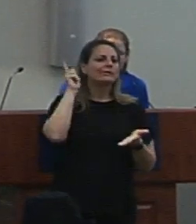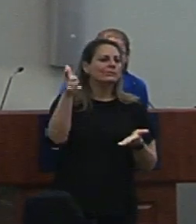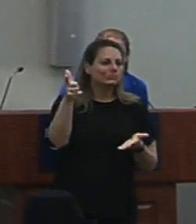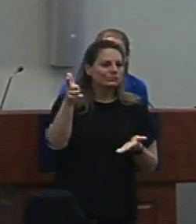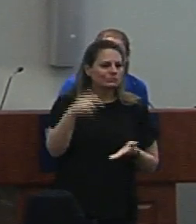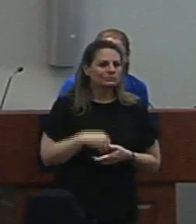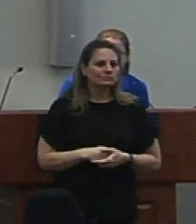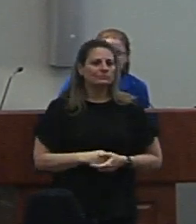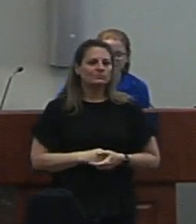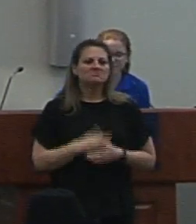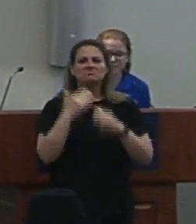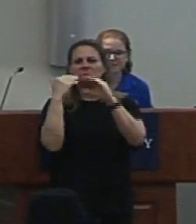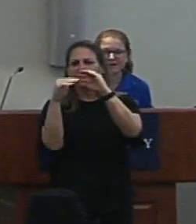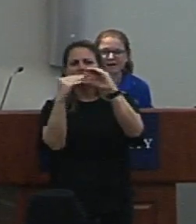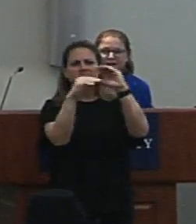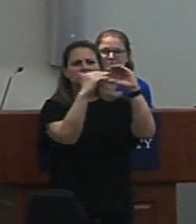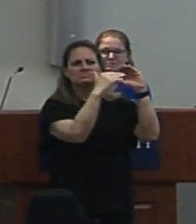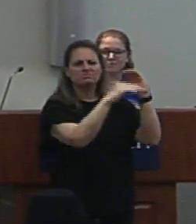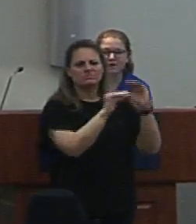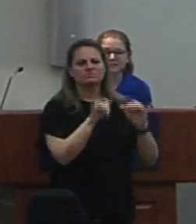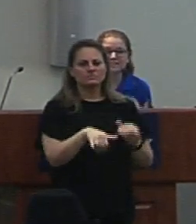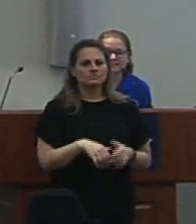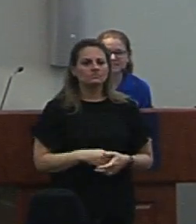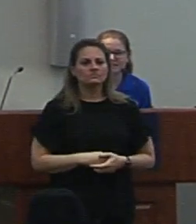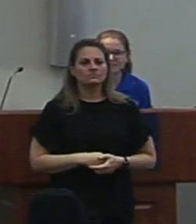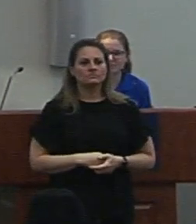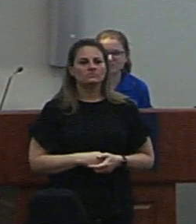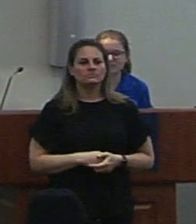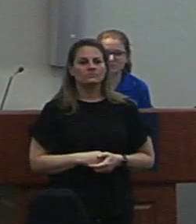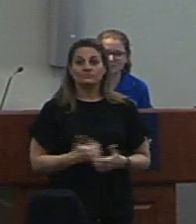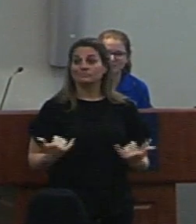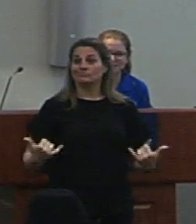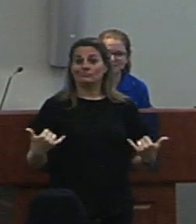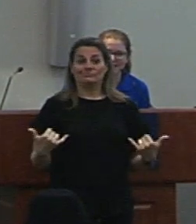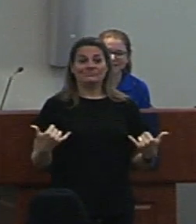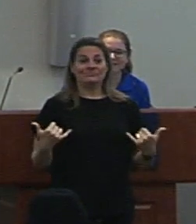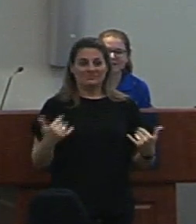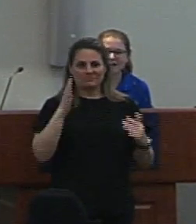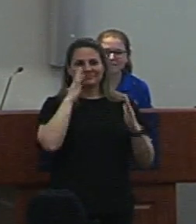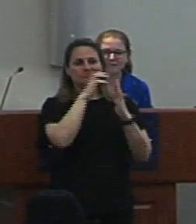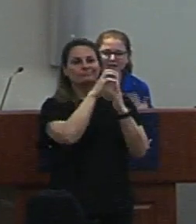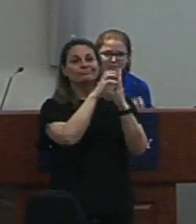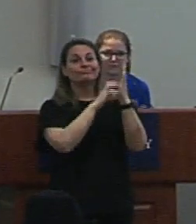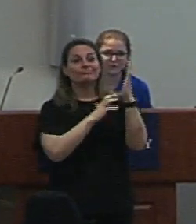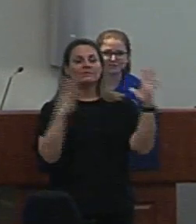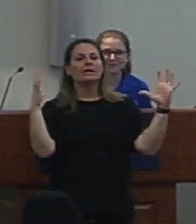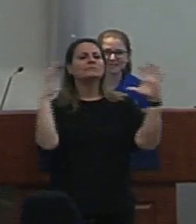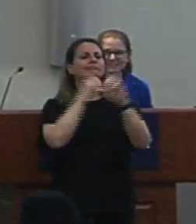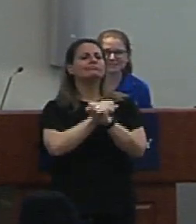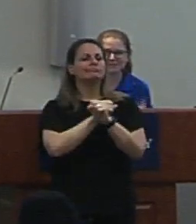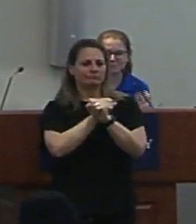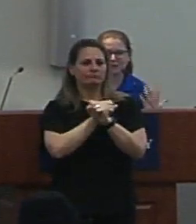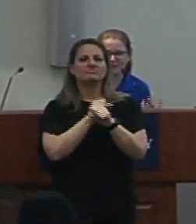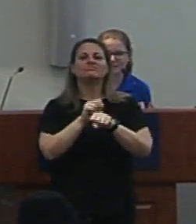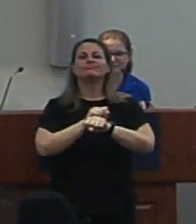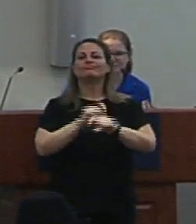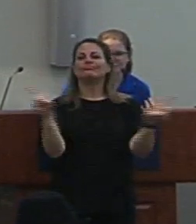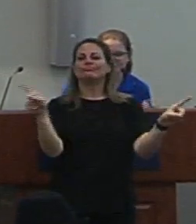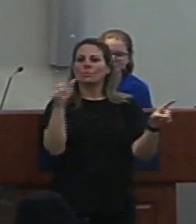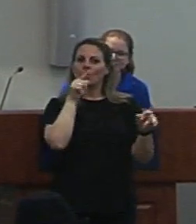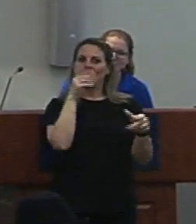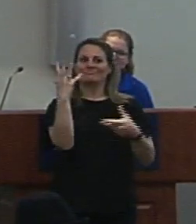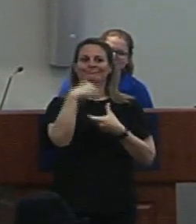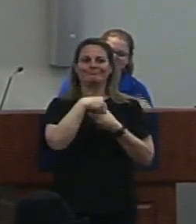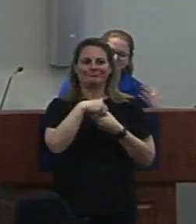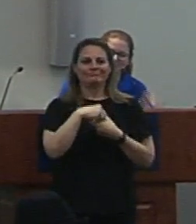Q&A summary that we will put together. So we want to listen as much as we talk today. And that's why we also ask that you keep your comments